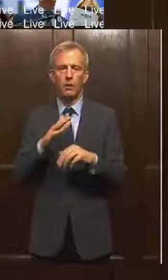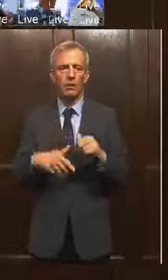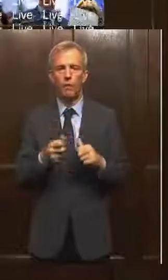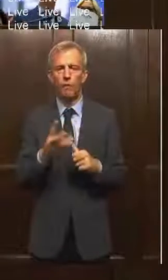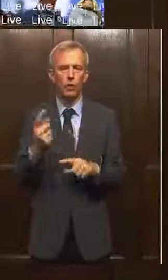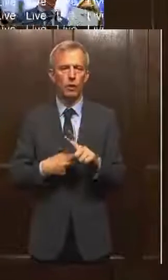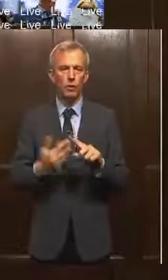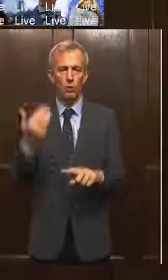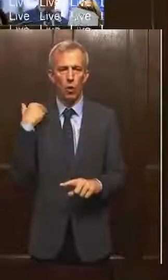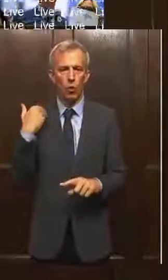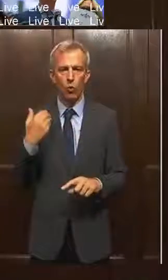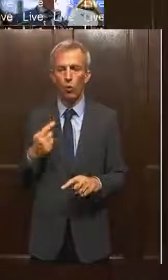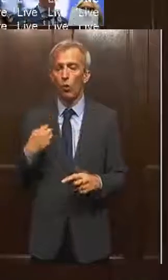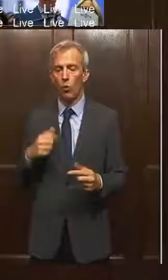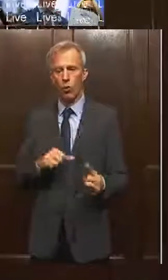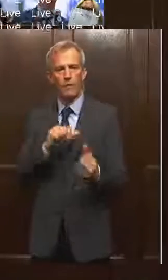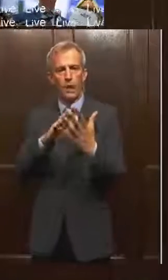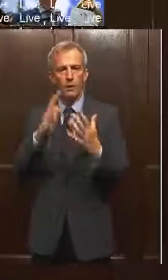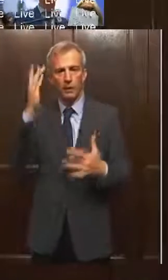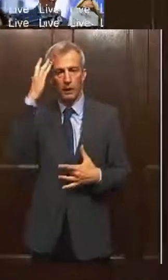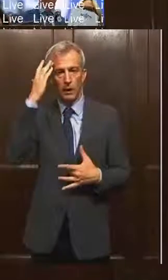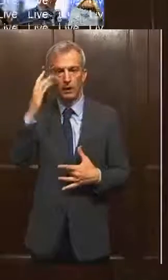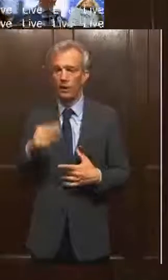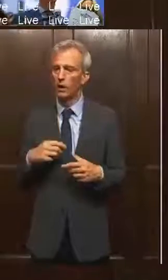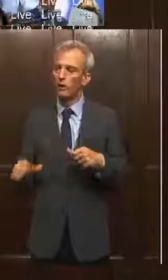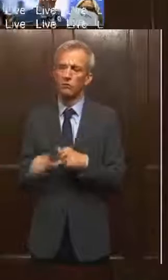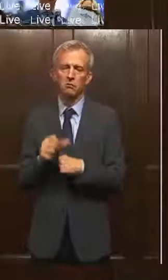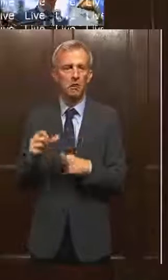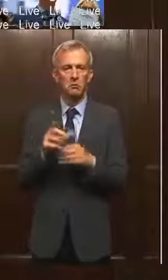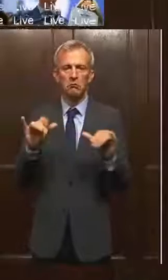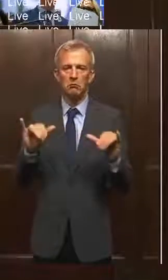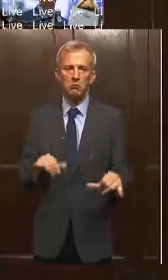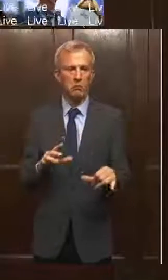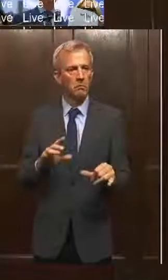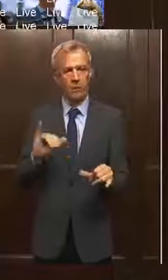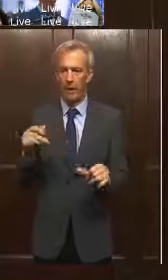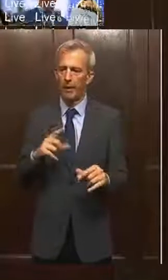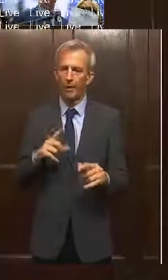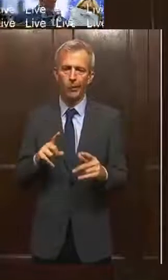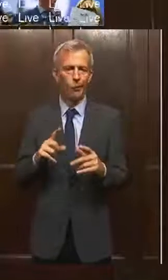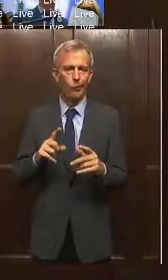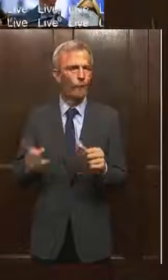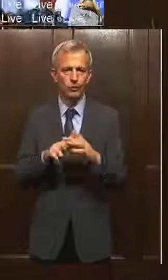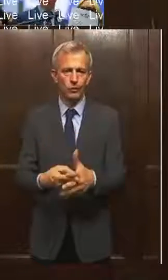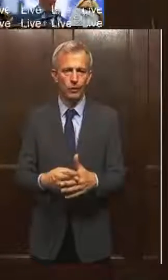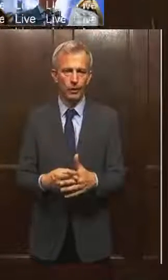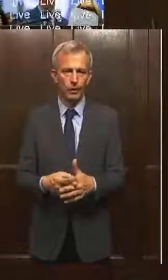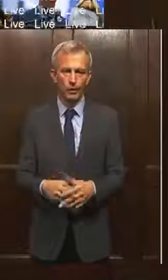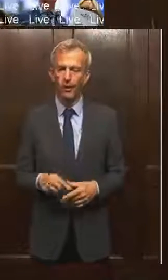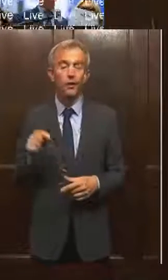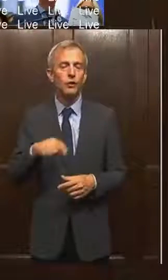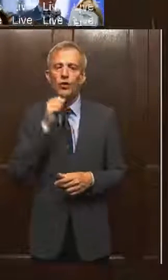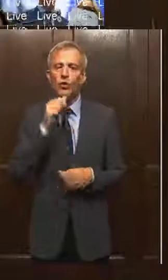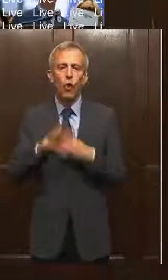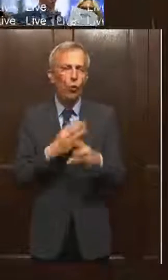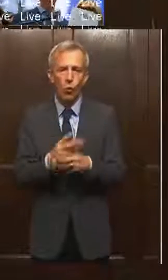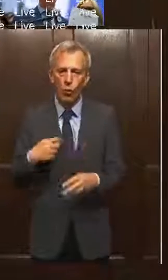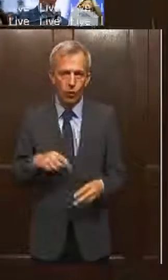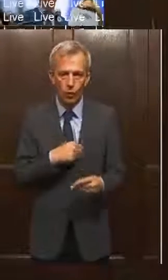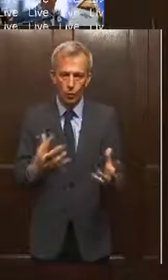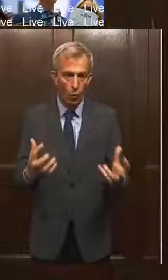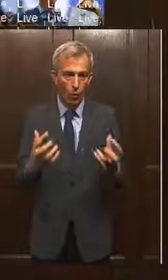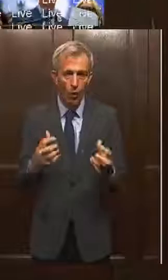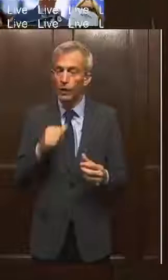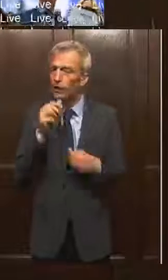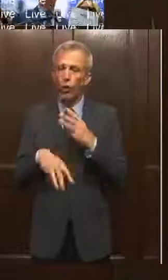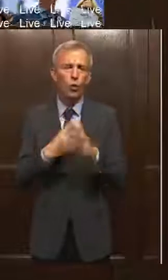We're facing a virus that remains as dangerous to us today as it did when this started. This is not a world we wanted, that we